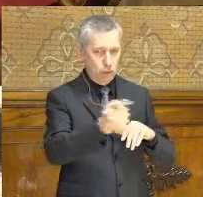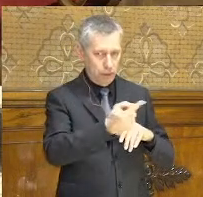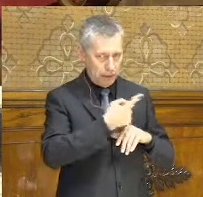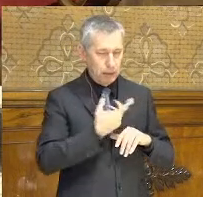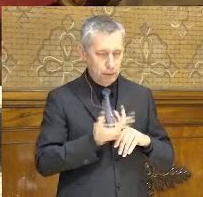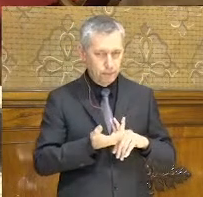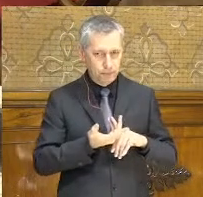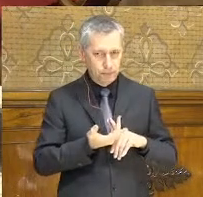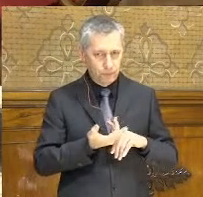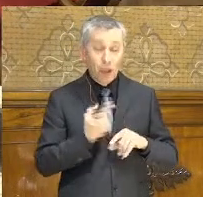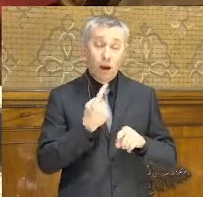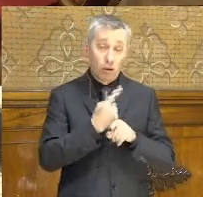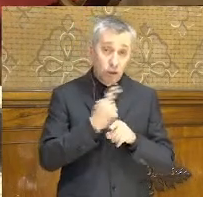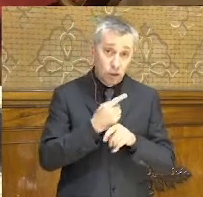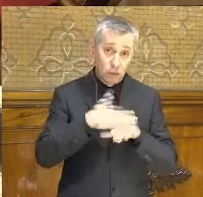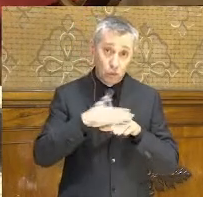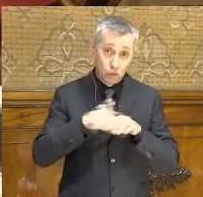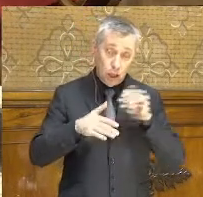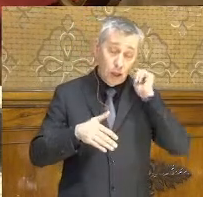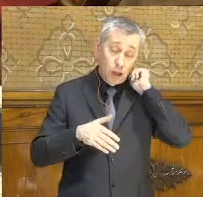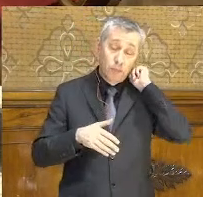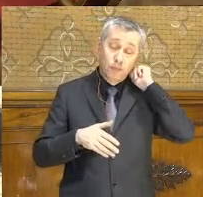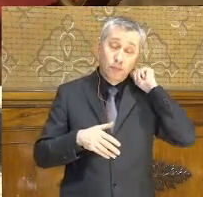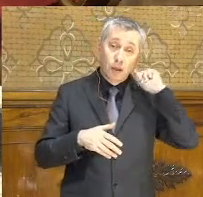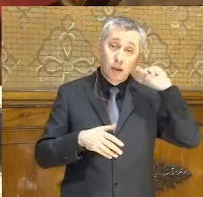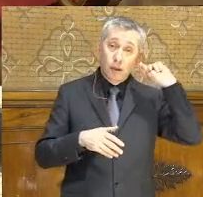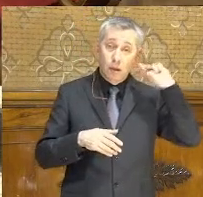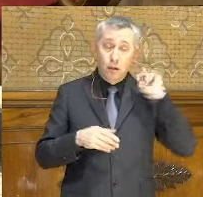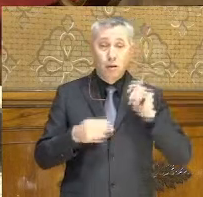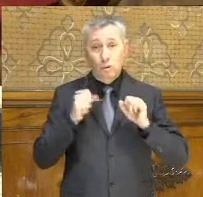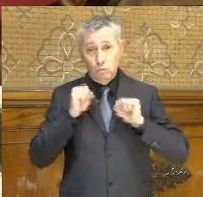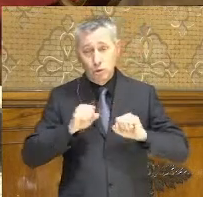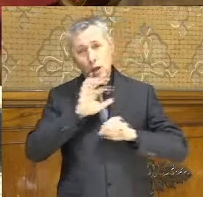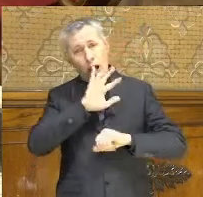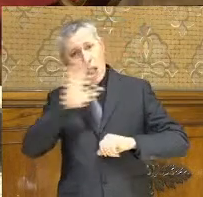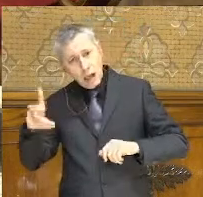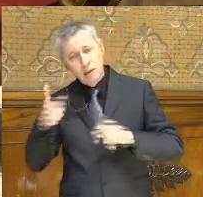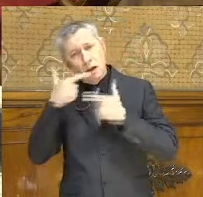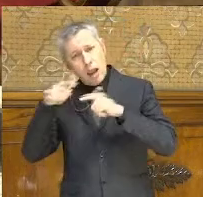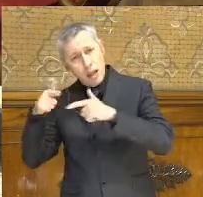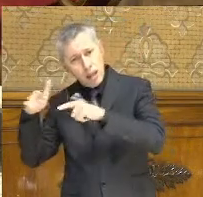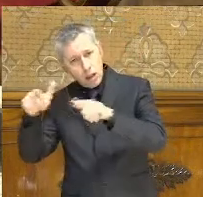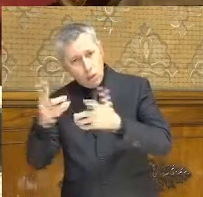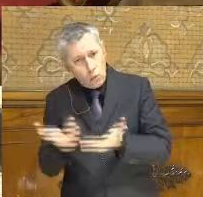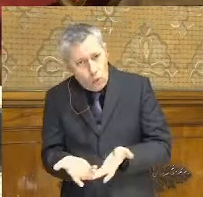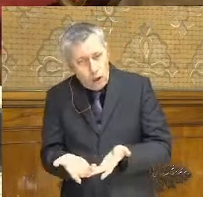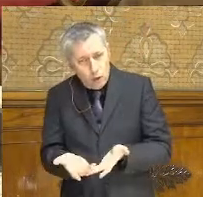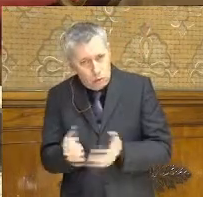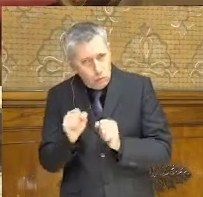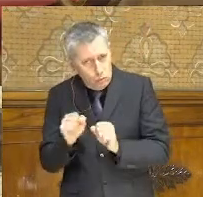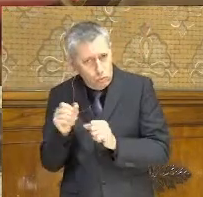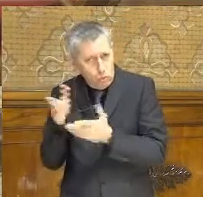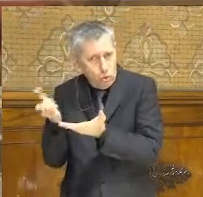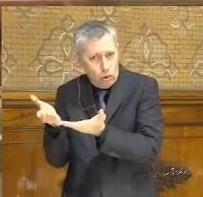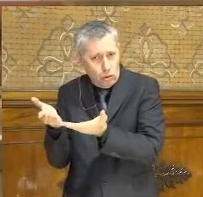translate, going into plurality of languages. What do you think about this? I completely agree with you.